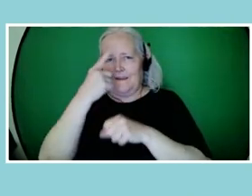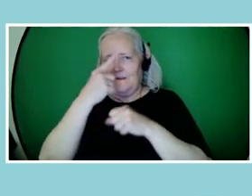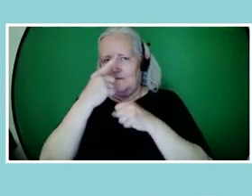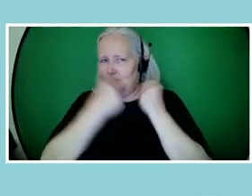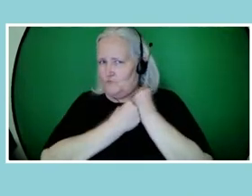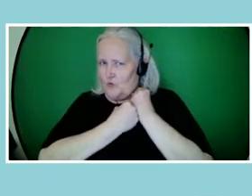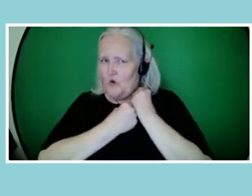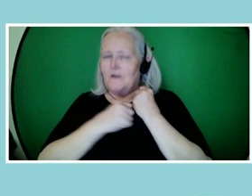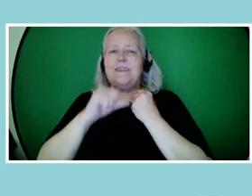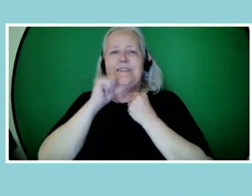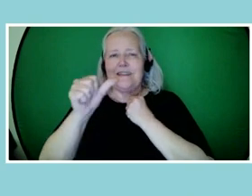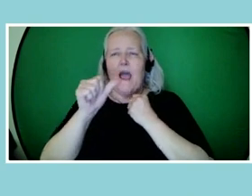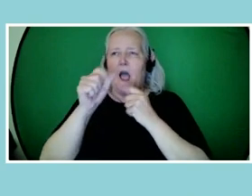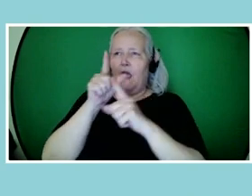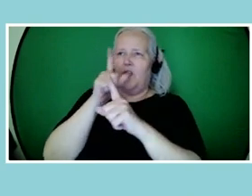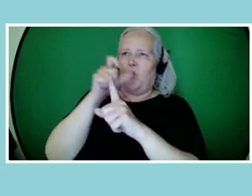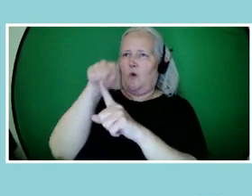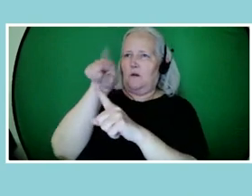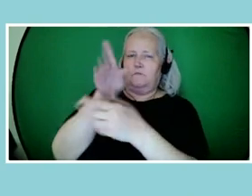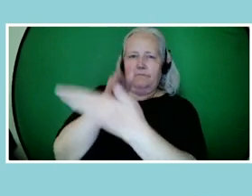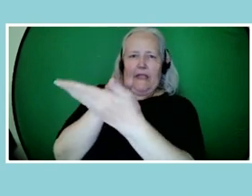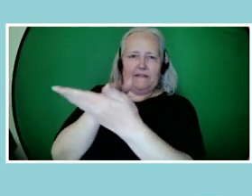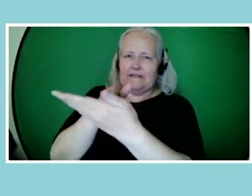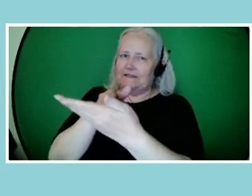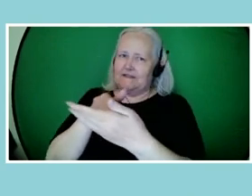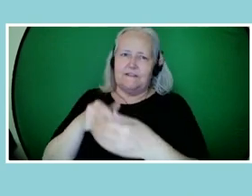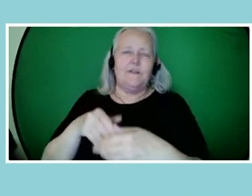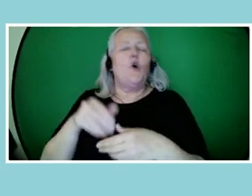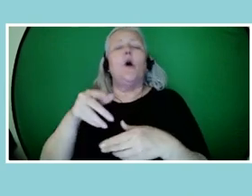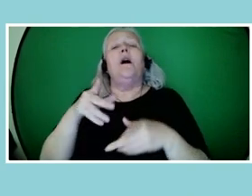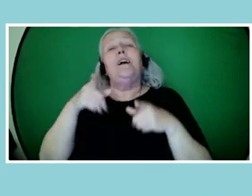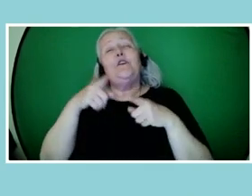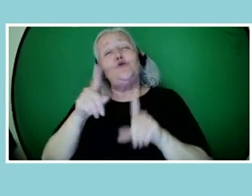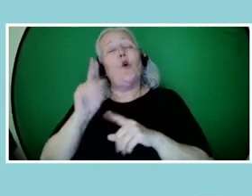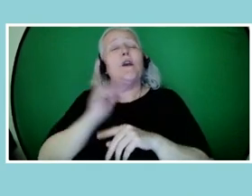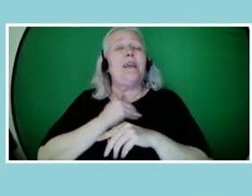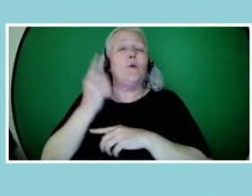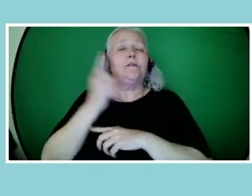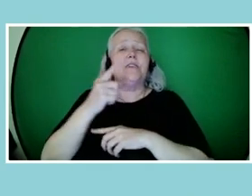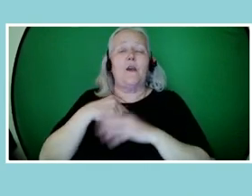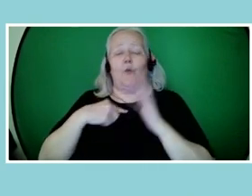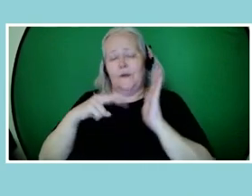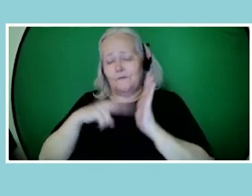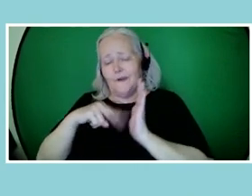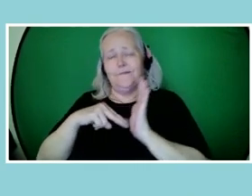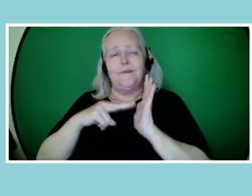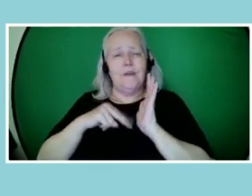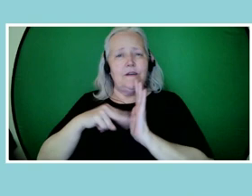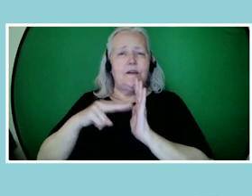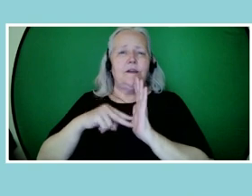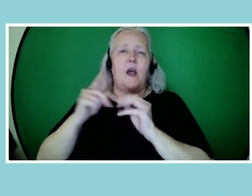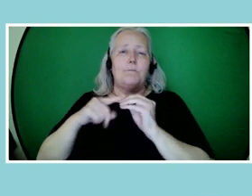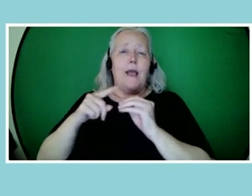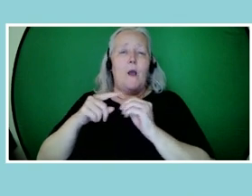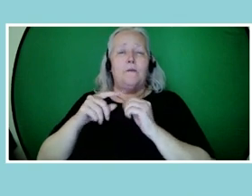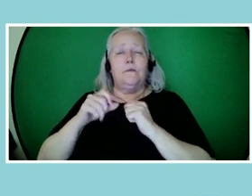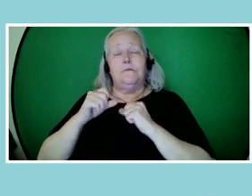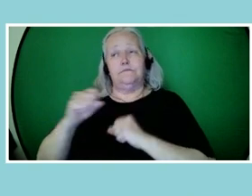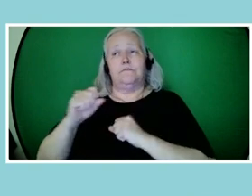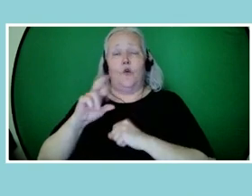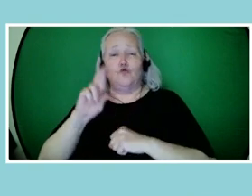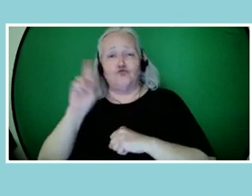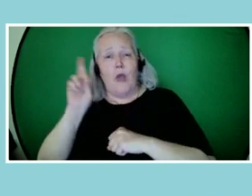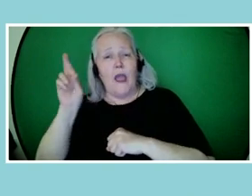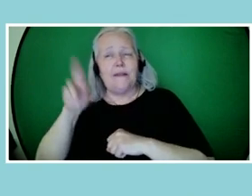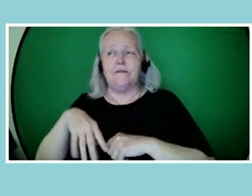right? We spend a lot of our time already during the day reading news about the alt-right, reading about Trump